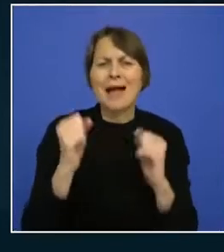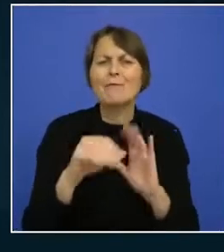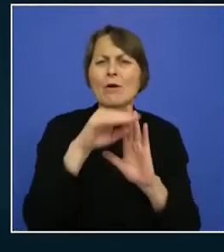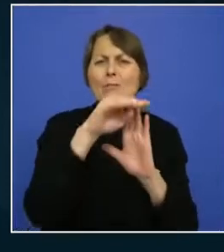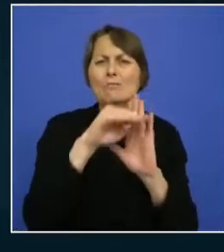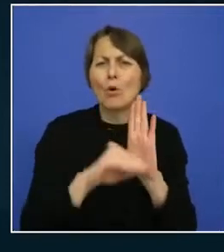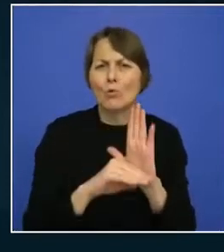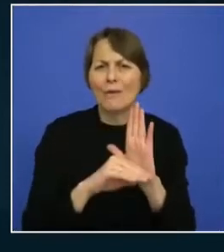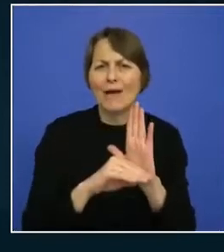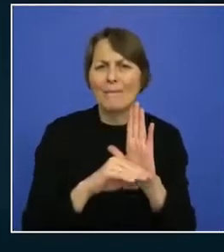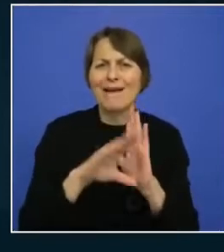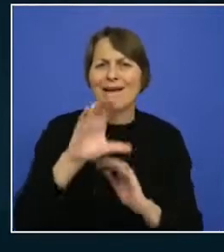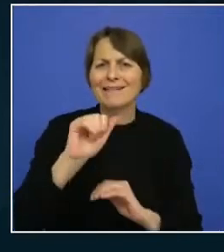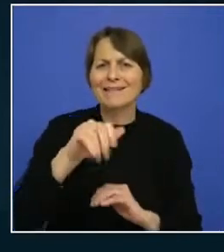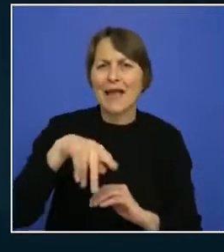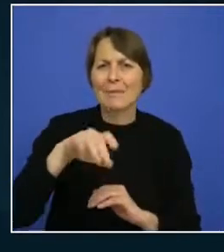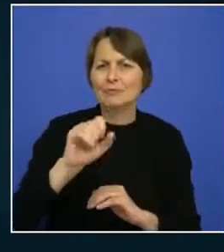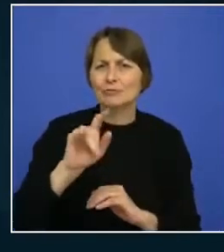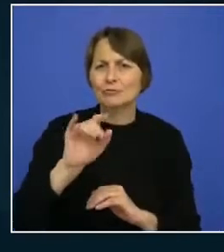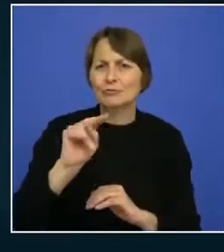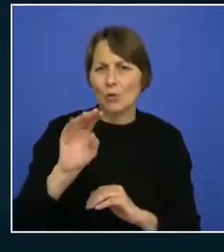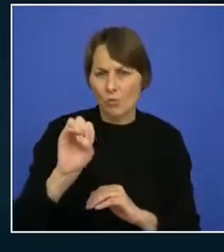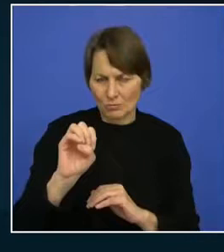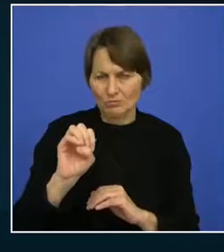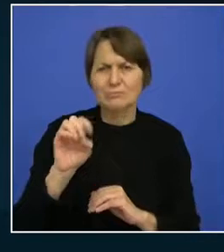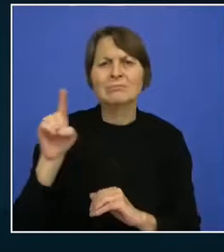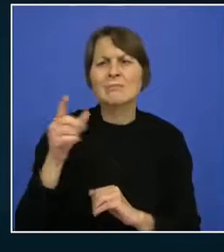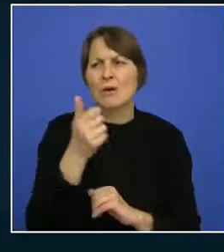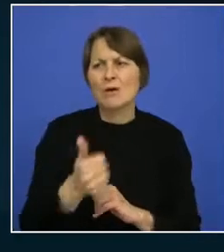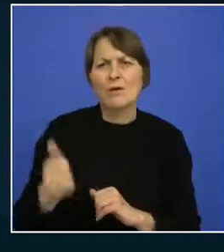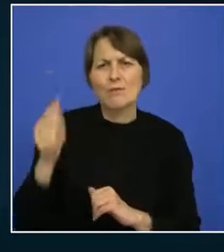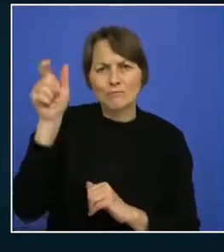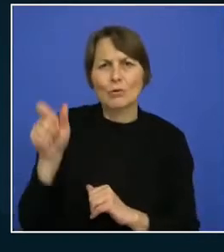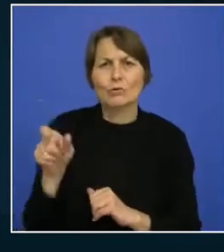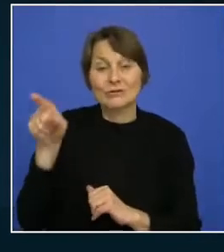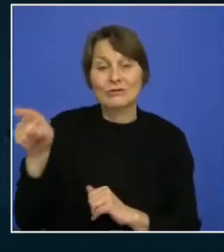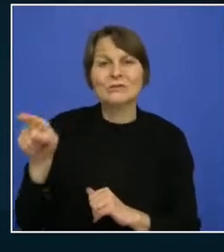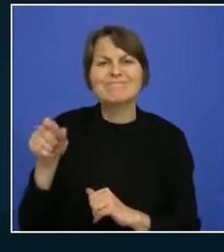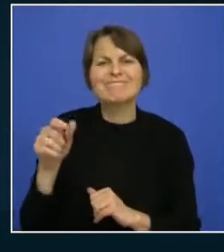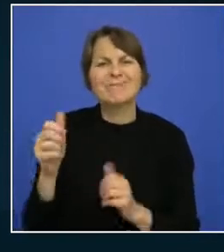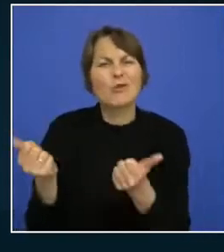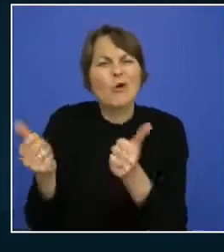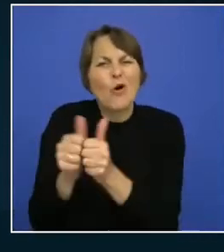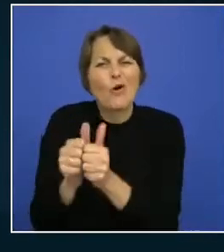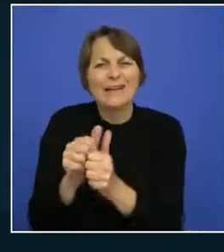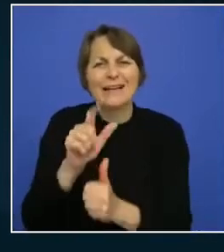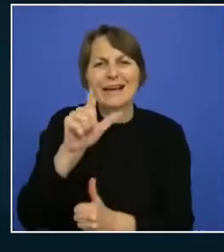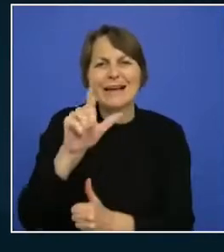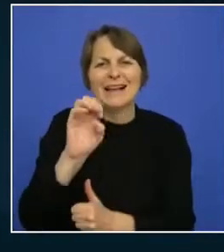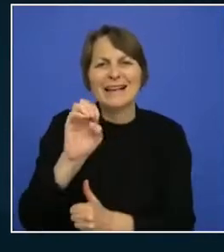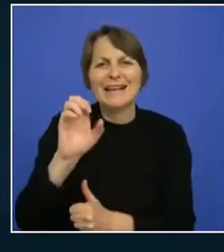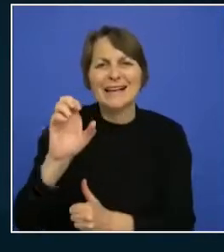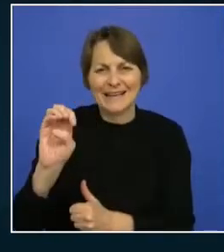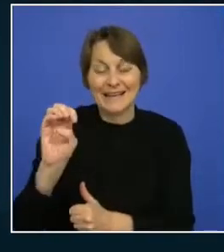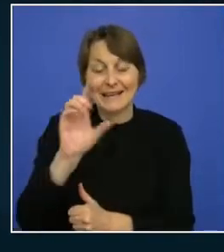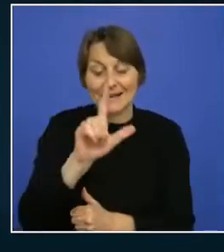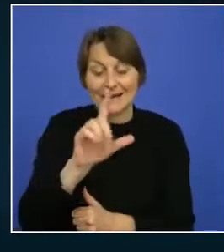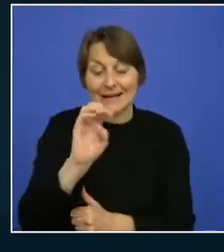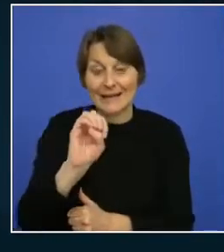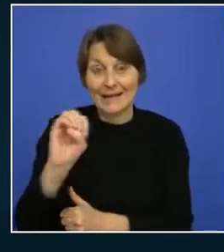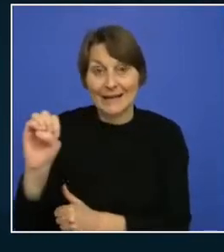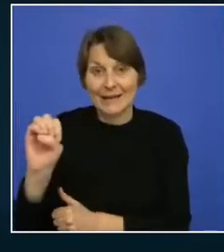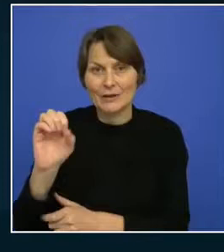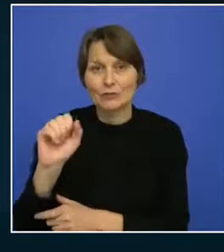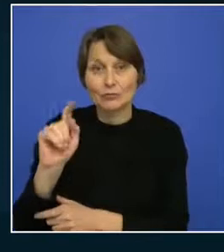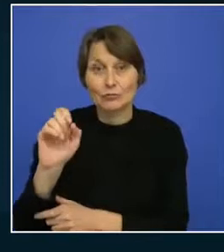run by a colleague of mine. His name is Lee Stott. And I was talking to him. I said, hey, what if we could partner the